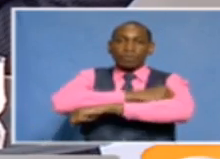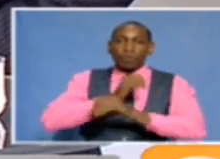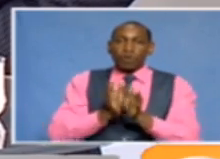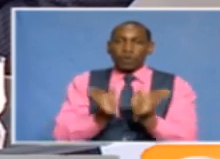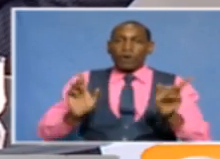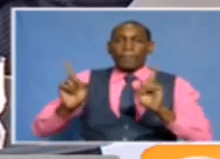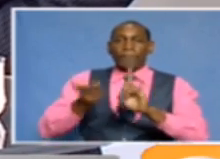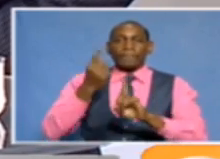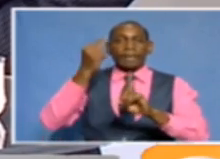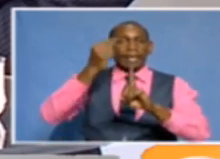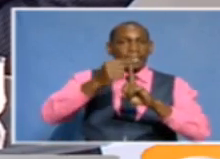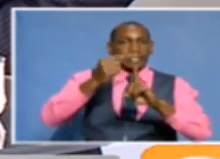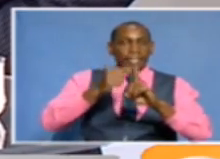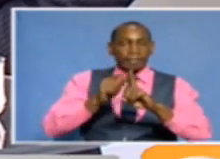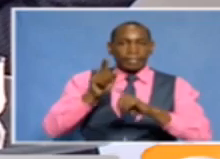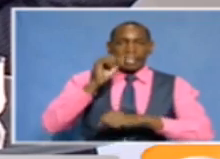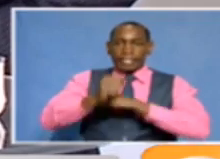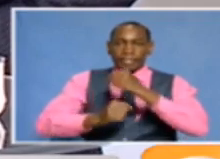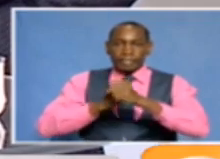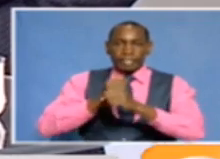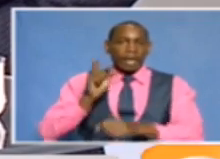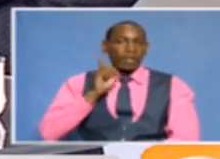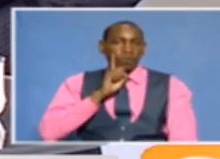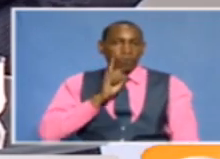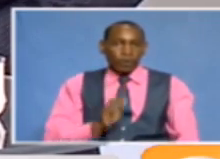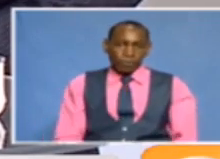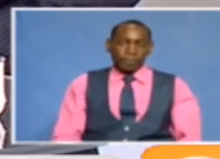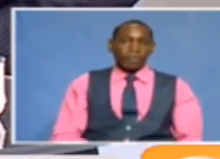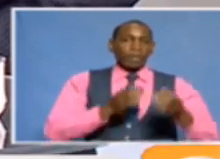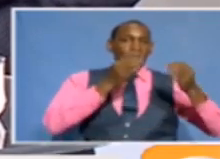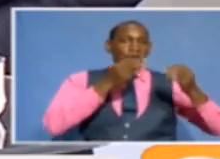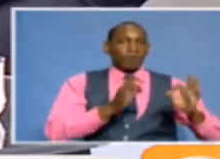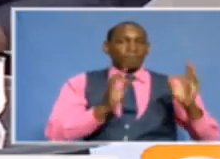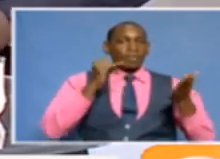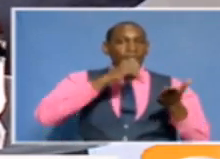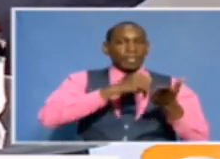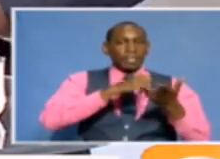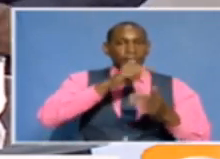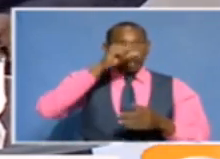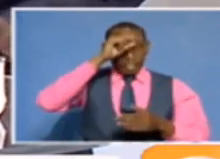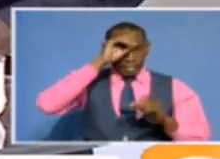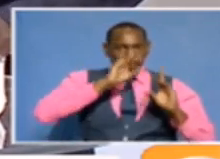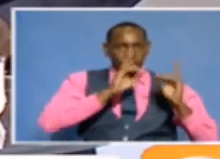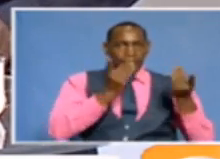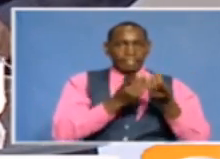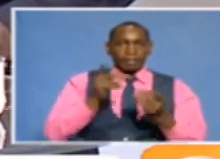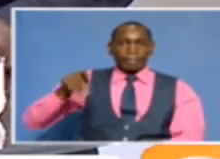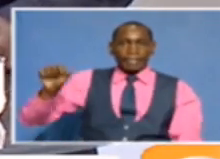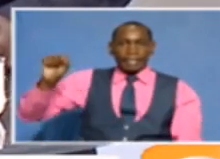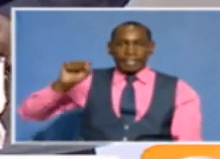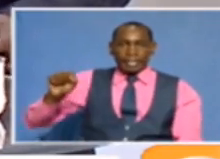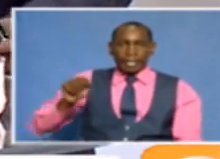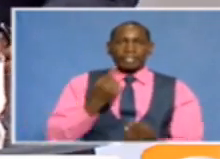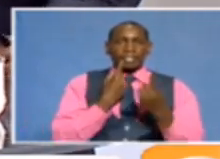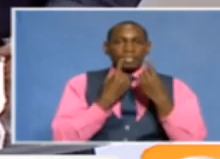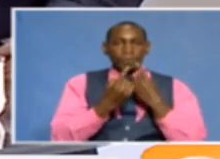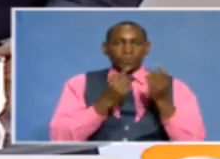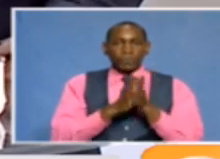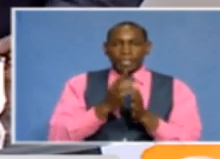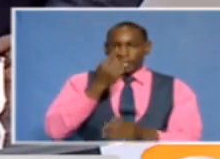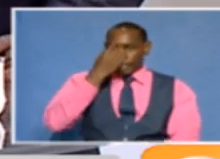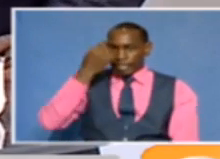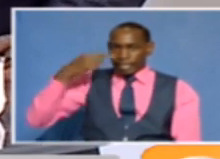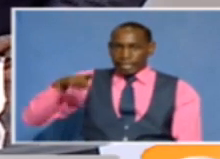for the first term this year tomorrow. Well, the officials, including State Department PS Paul Maringa, spoke to Ngara